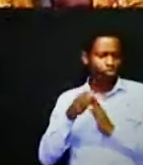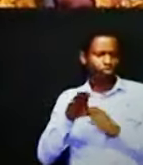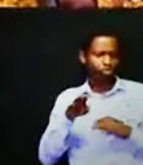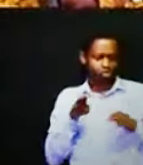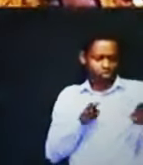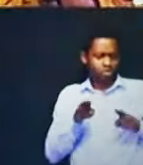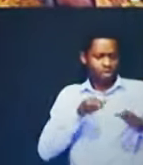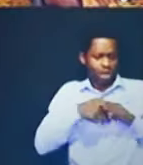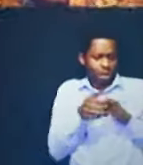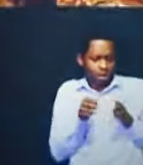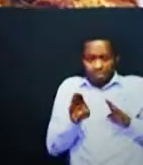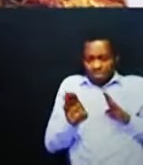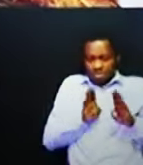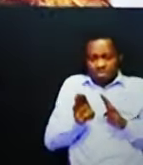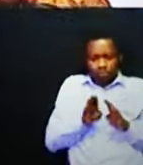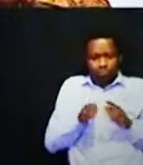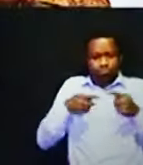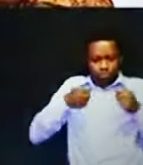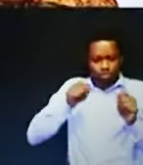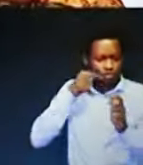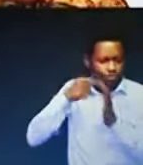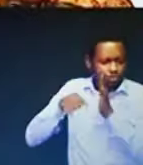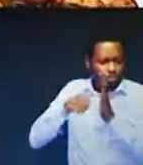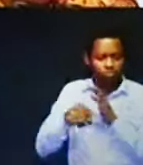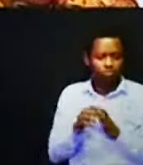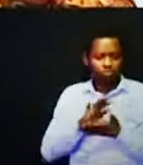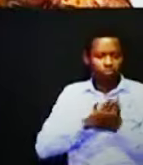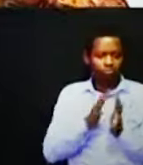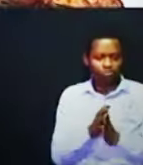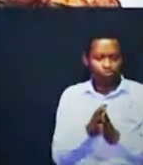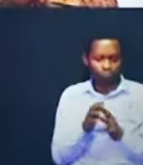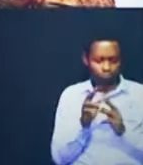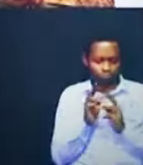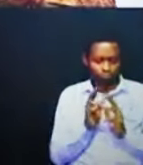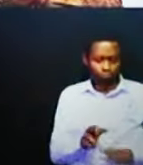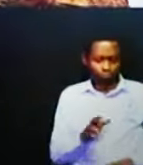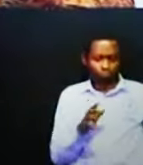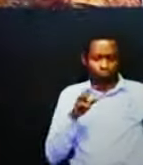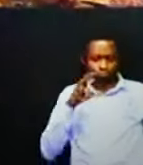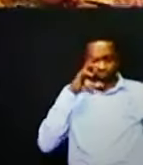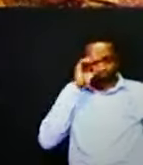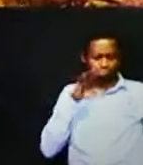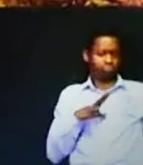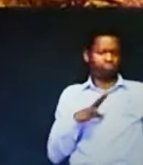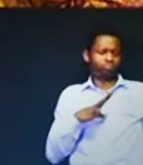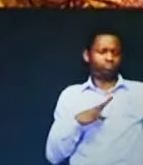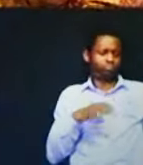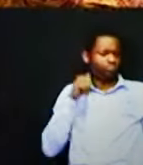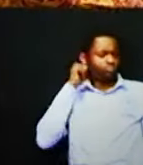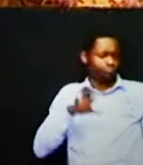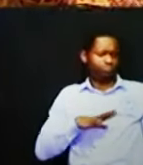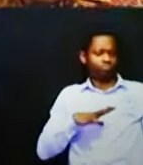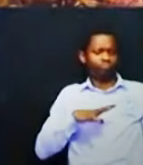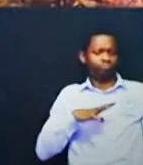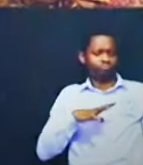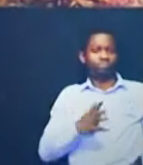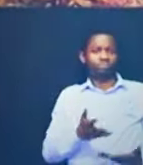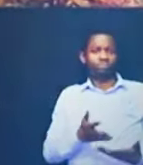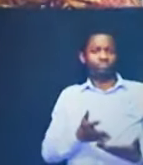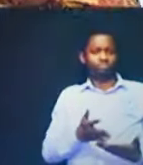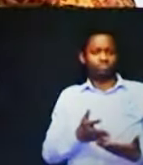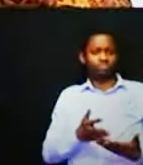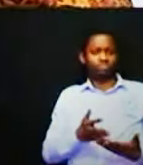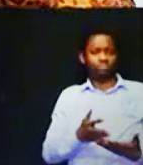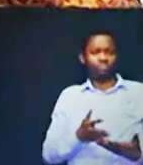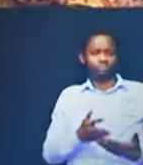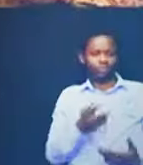oni pedua no kra. Be noble, be gentle. You be a obre on once ya kumem. Now, would you